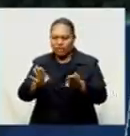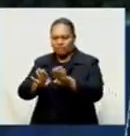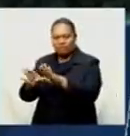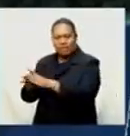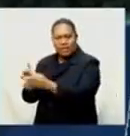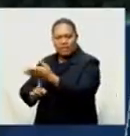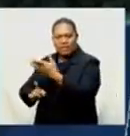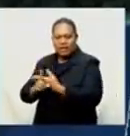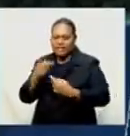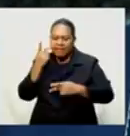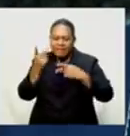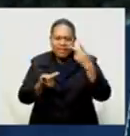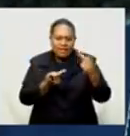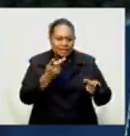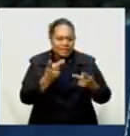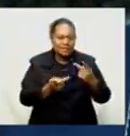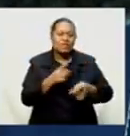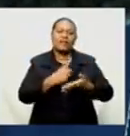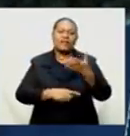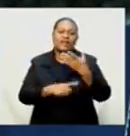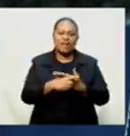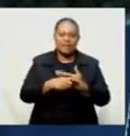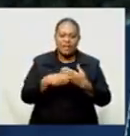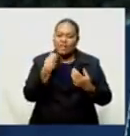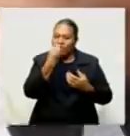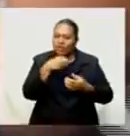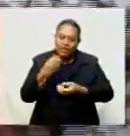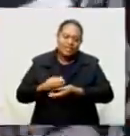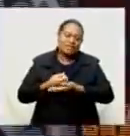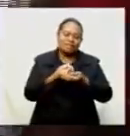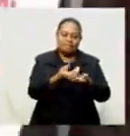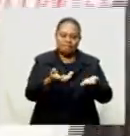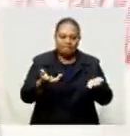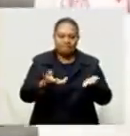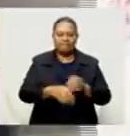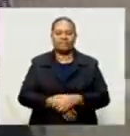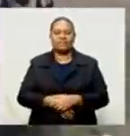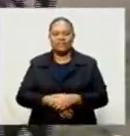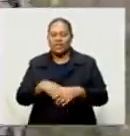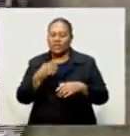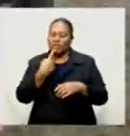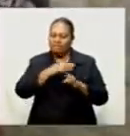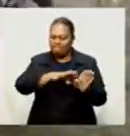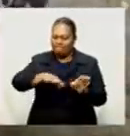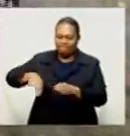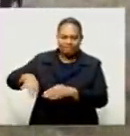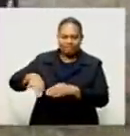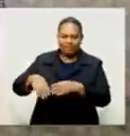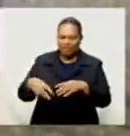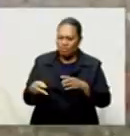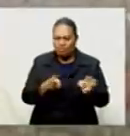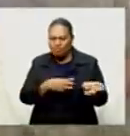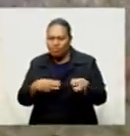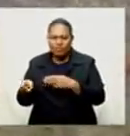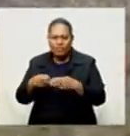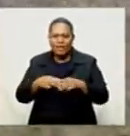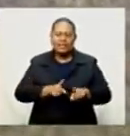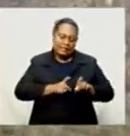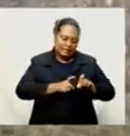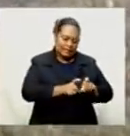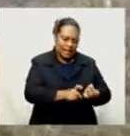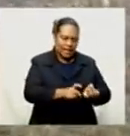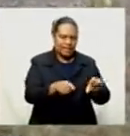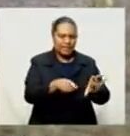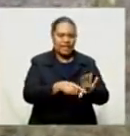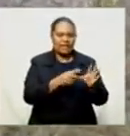visiting them with a hot cuppa, meals and other essentials. I've told the villagers to avoid unnecessary movement and remain within the village